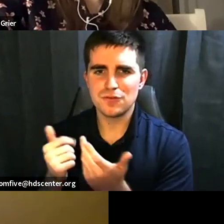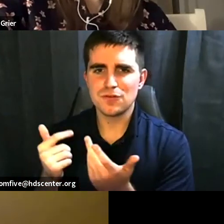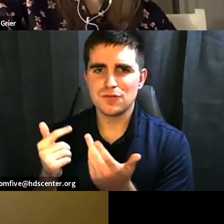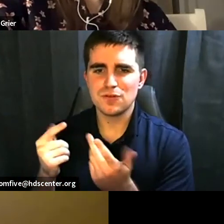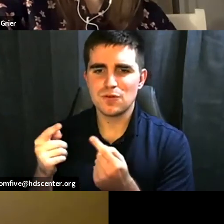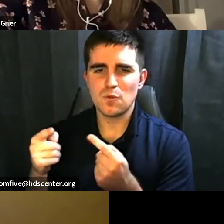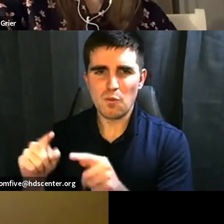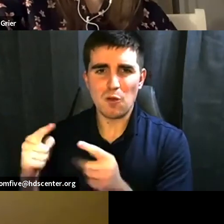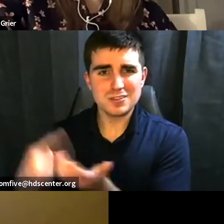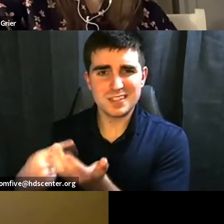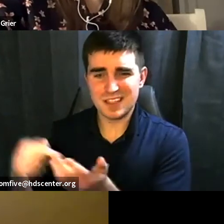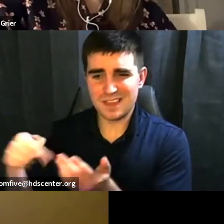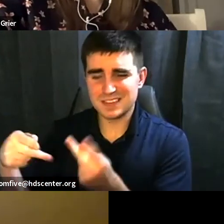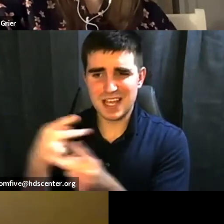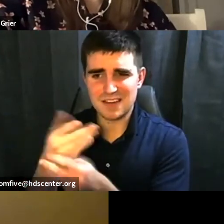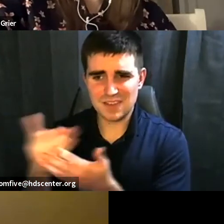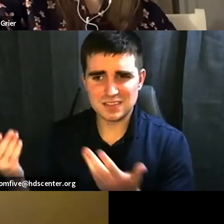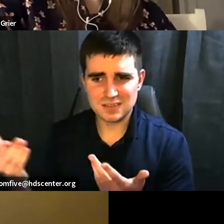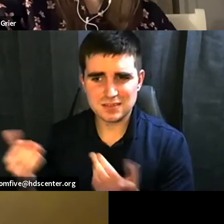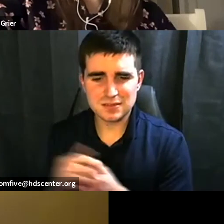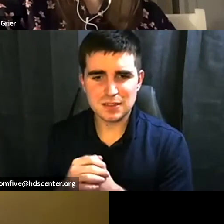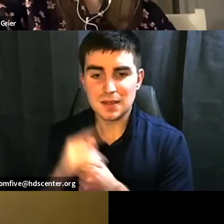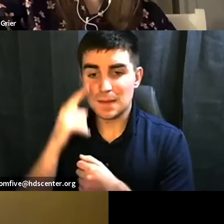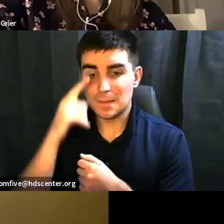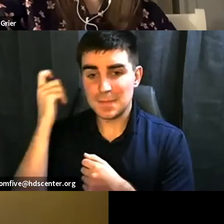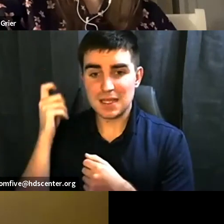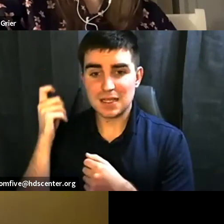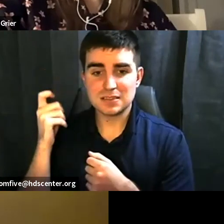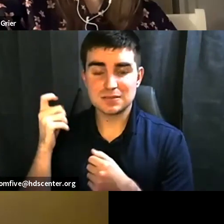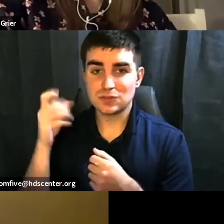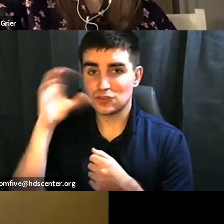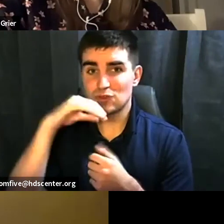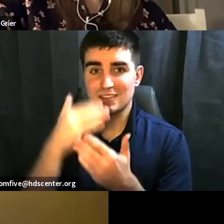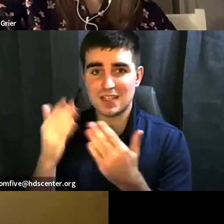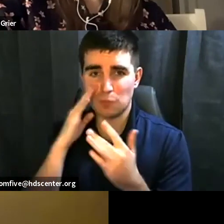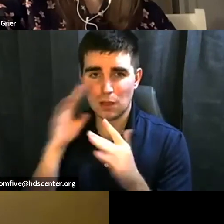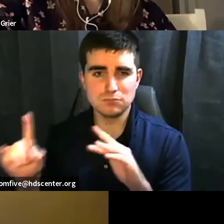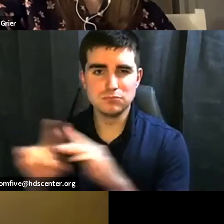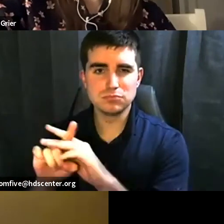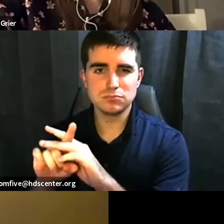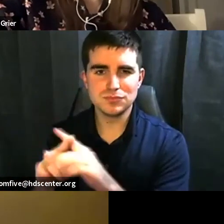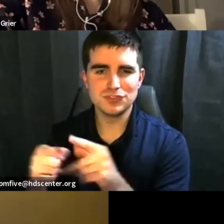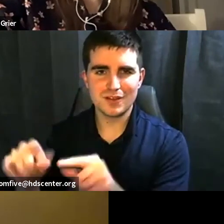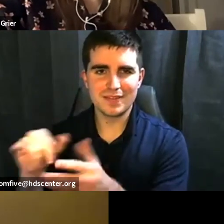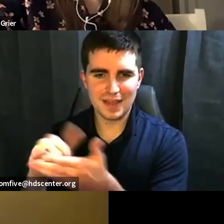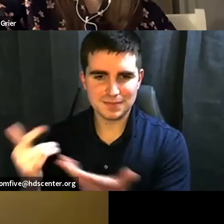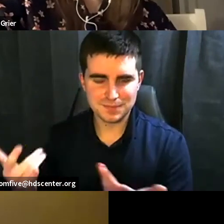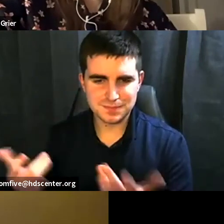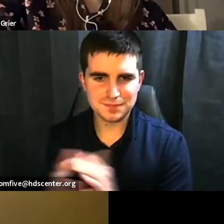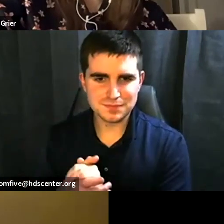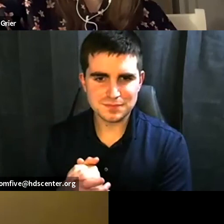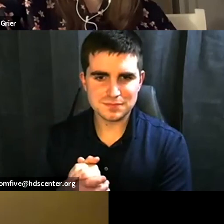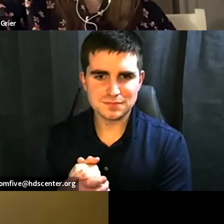kinds of things in planning sessions, because strange things come up. You know, and the average person doesn't